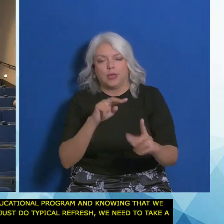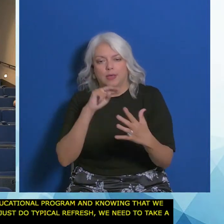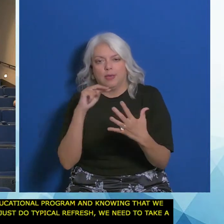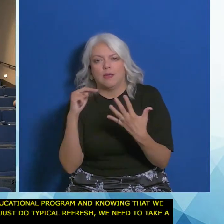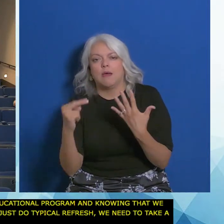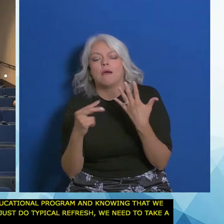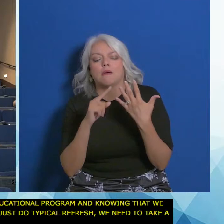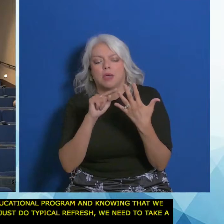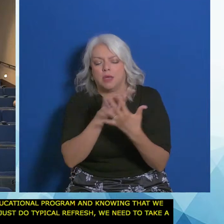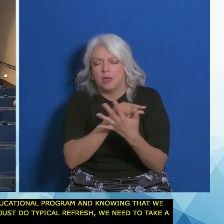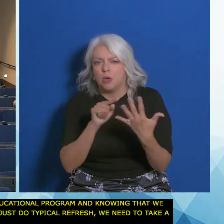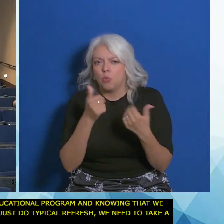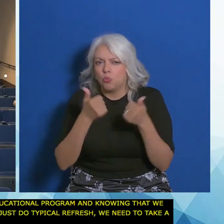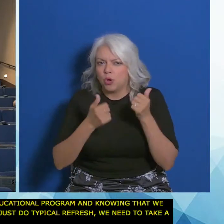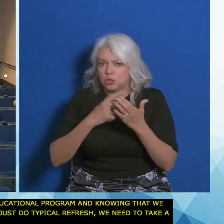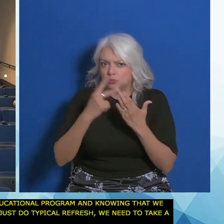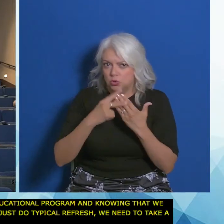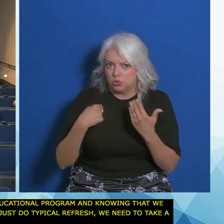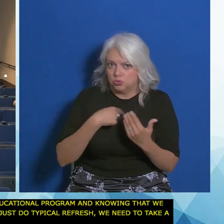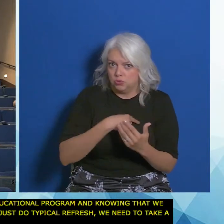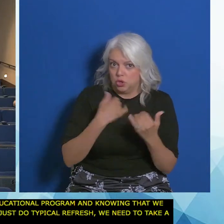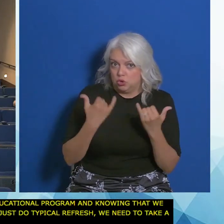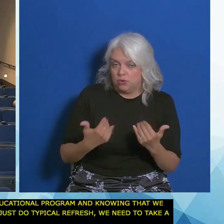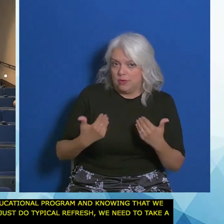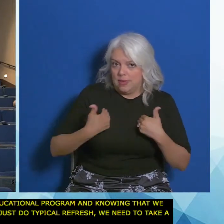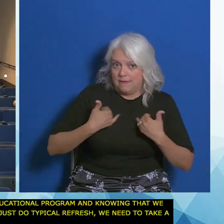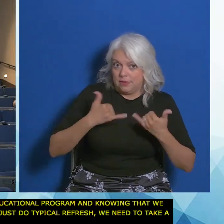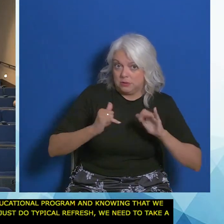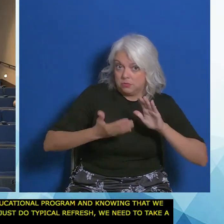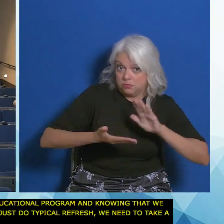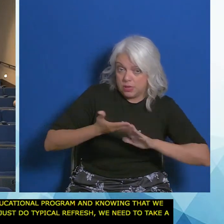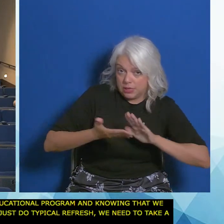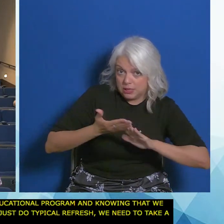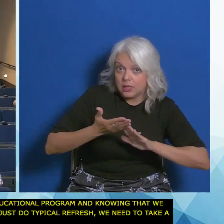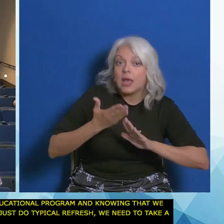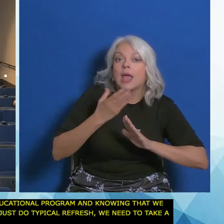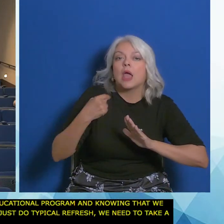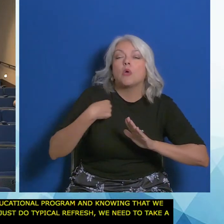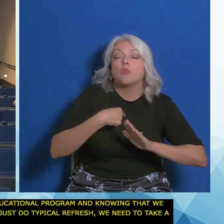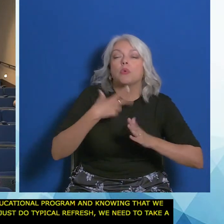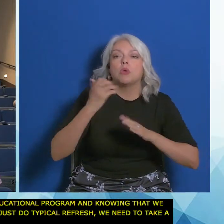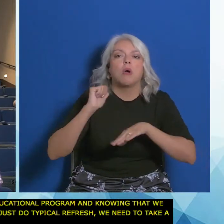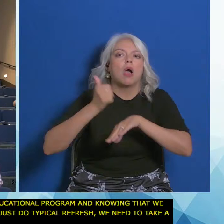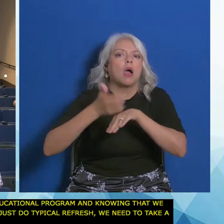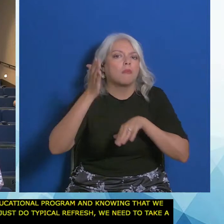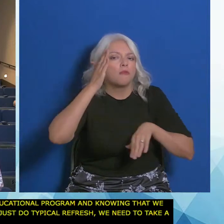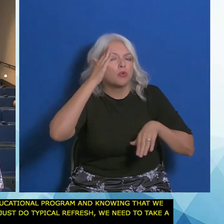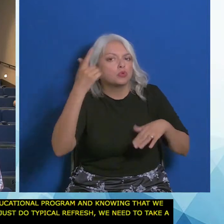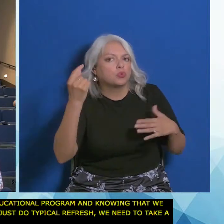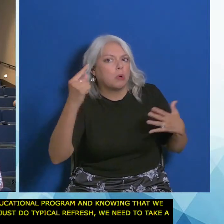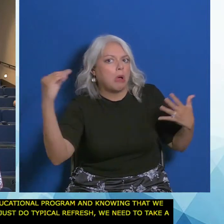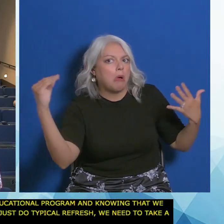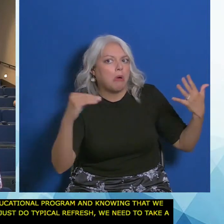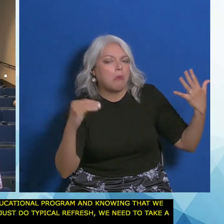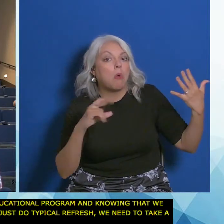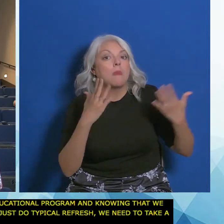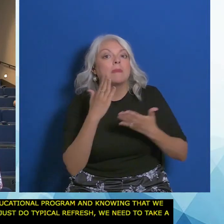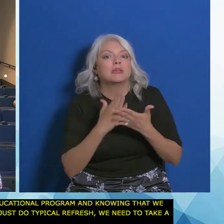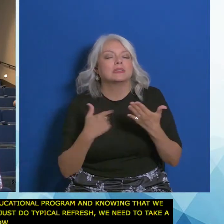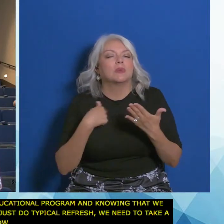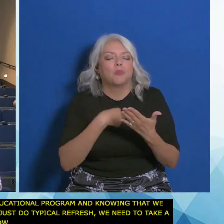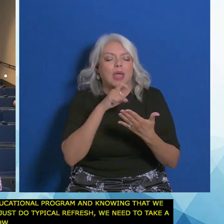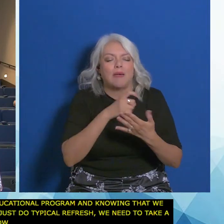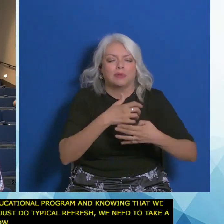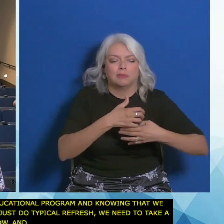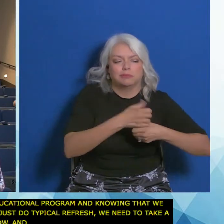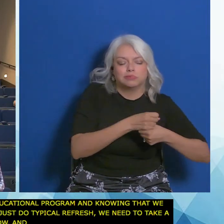and ask, okay, what programs do we currently have now, as well as the ones that we want in the future, or ones that maybe need to be consolidated